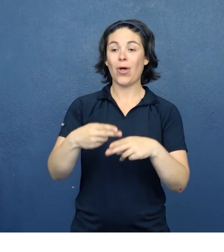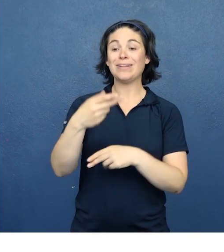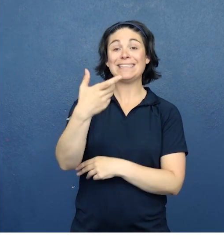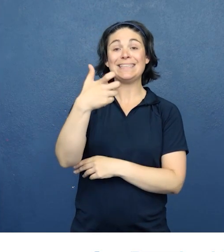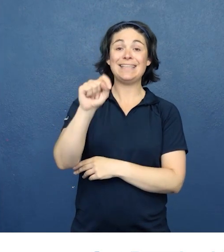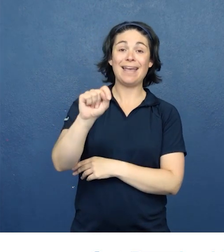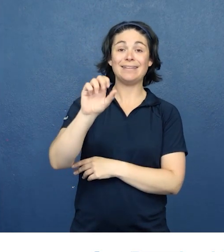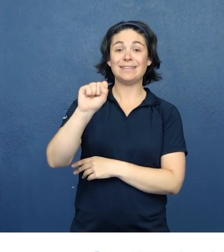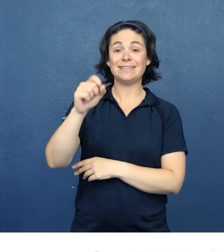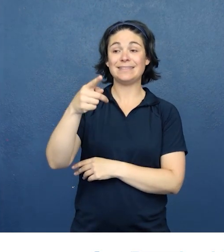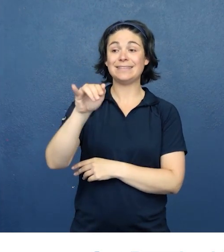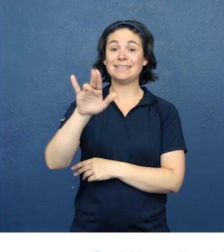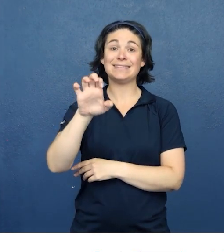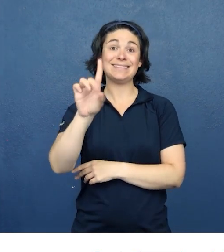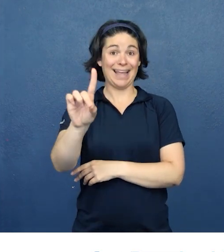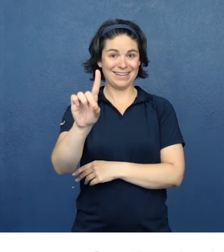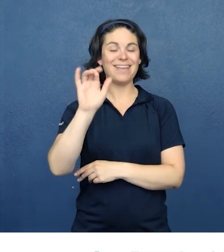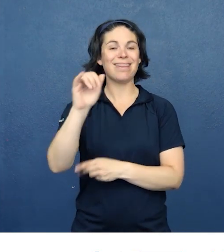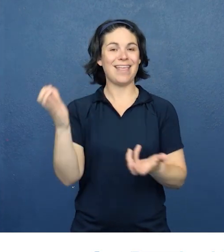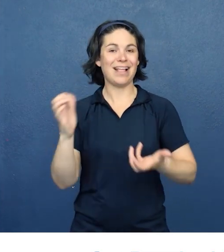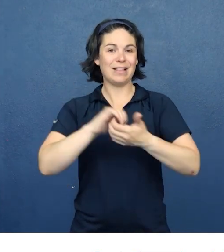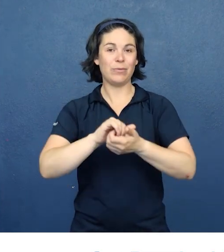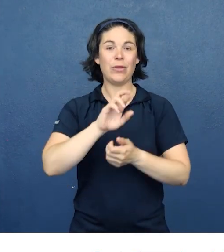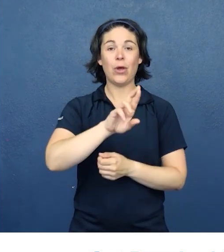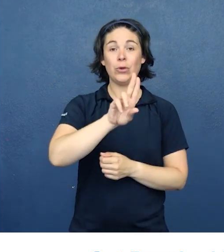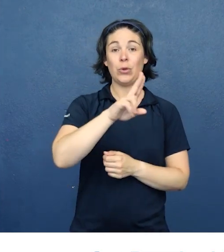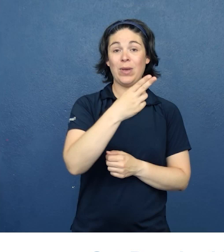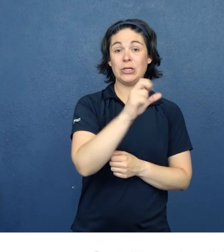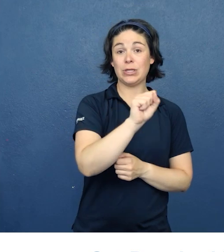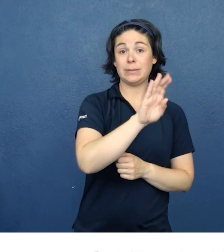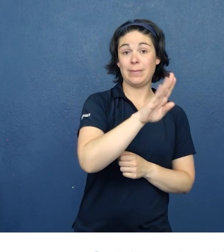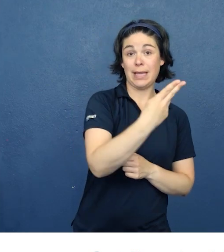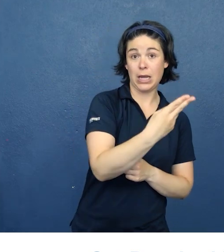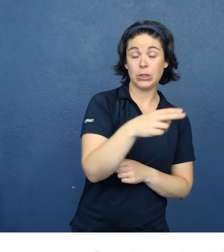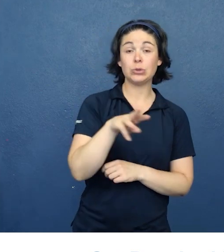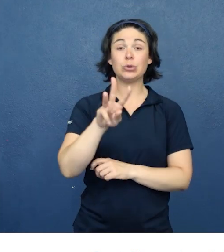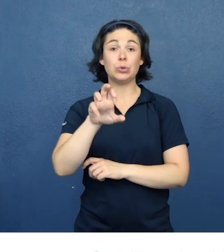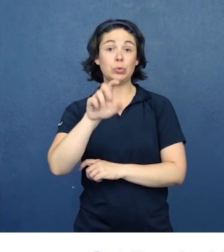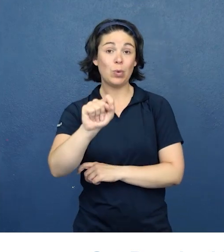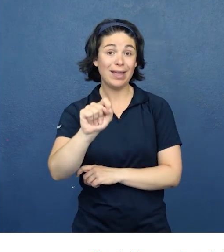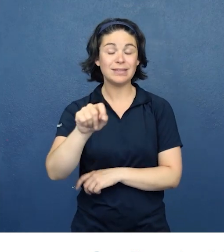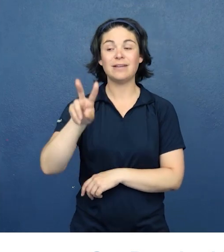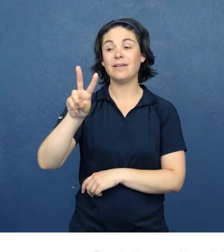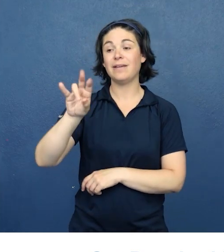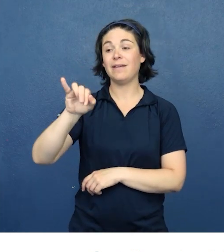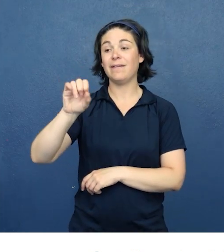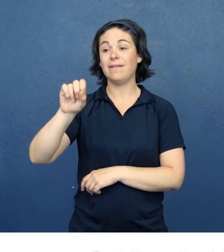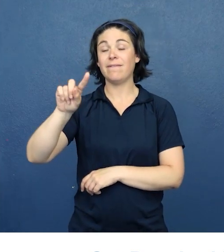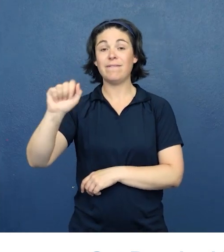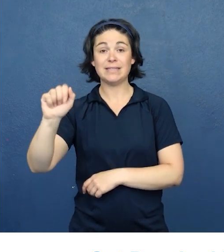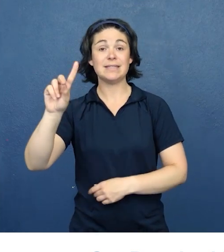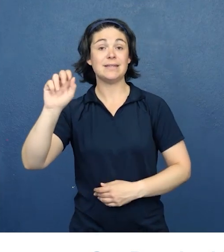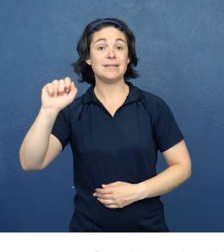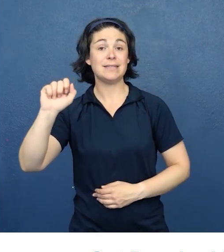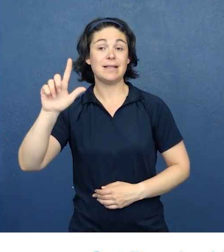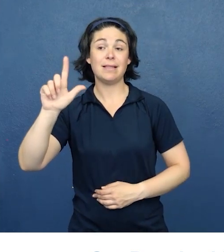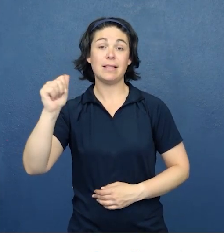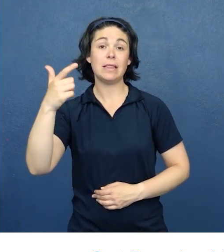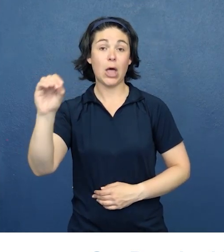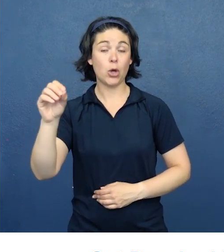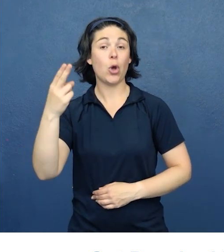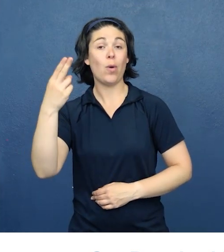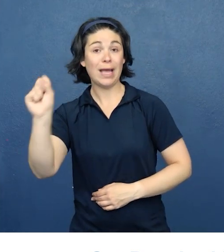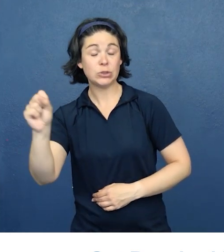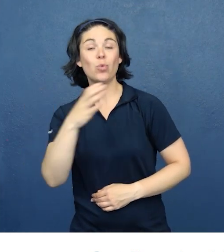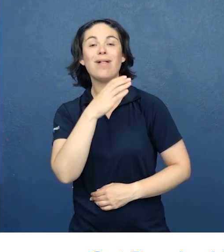Get Psyched is a collaboration between RUHS-BH, WET, Vista Del Lago High School and Moreno Valley